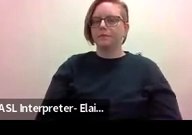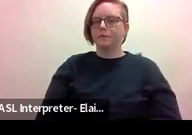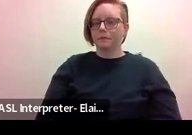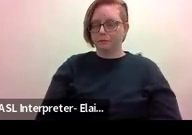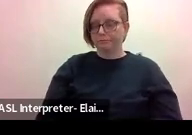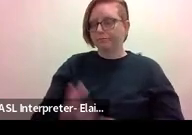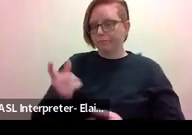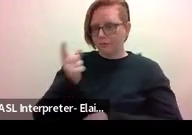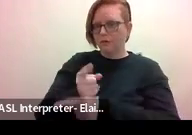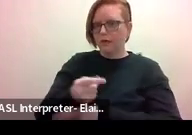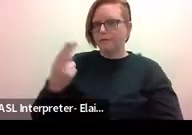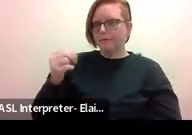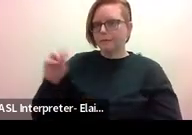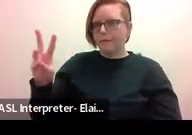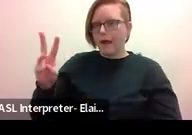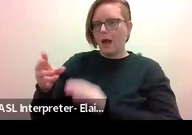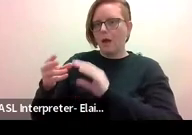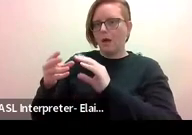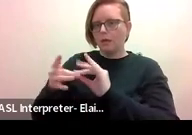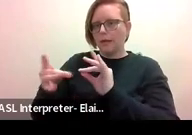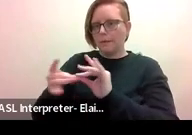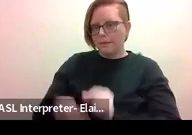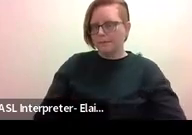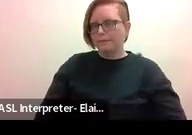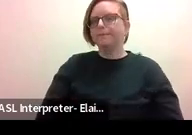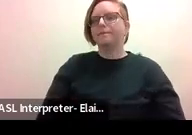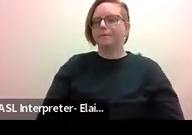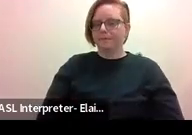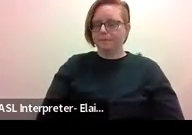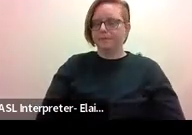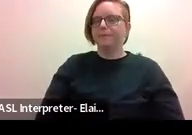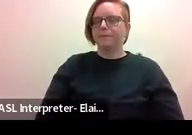There you go. Yep, how statement.